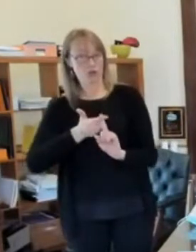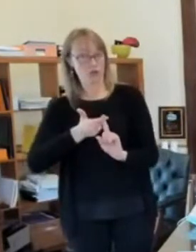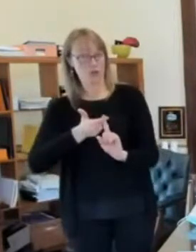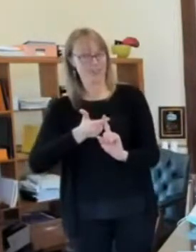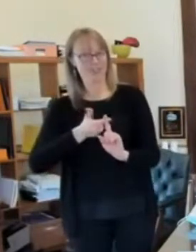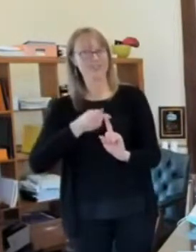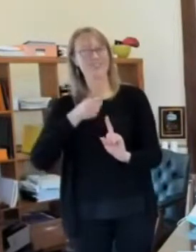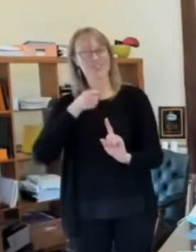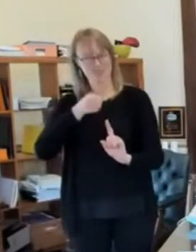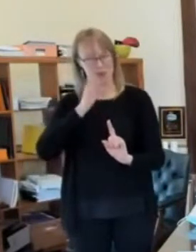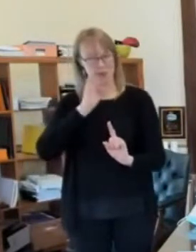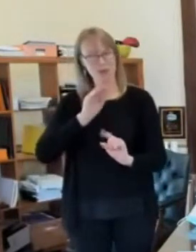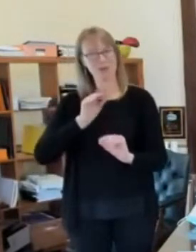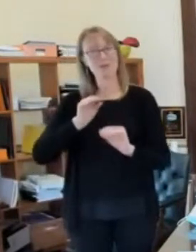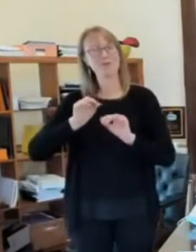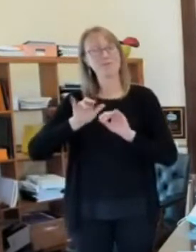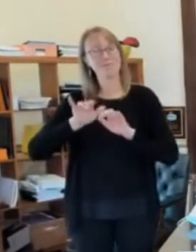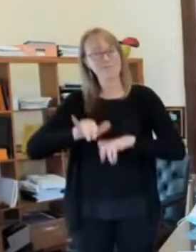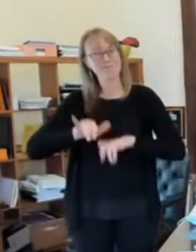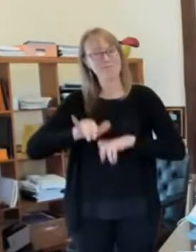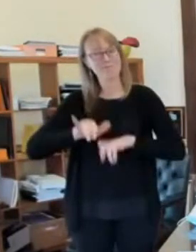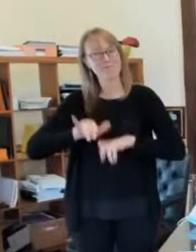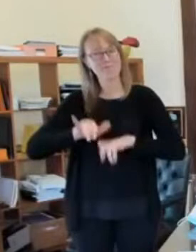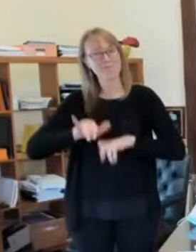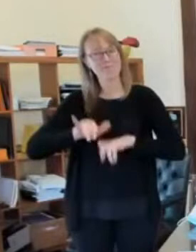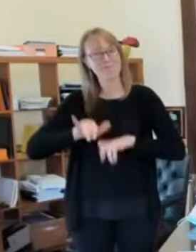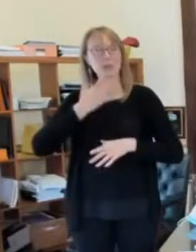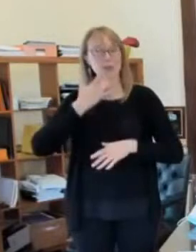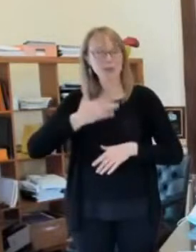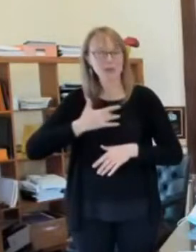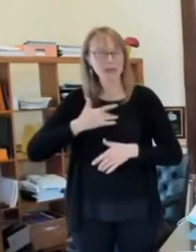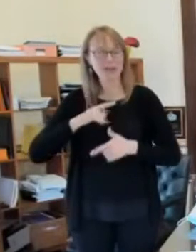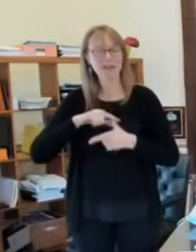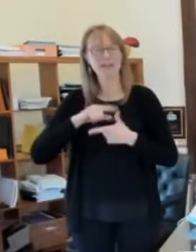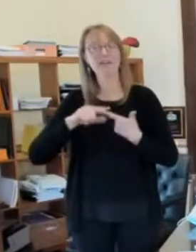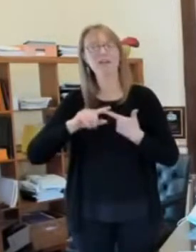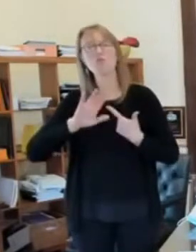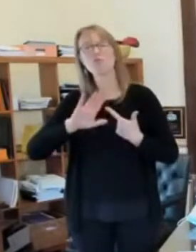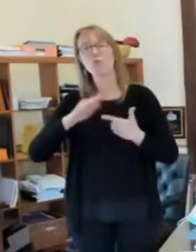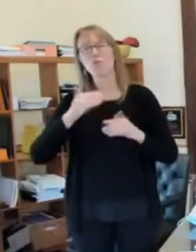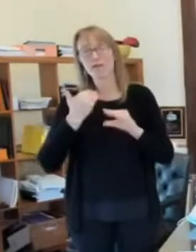We'll have your email address, of course, so we can email. This will be done via email.